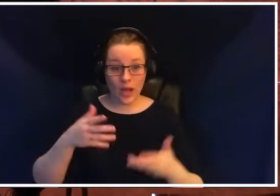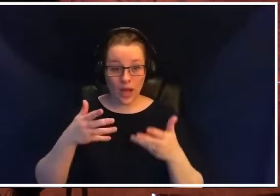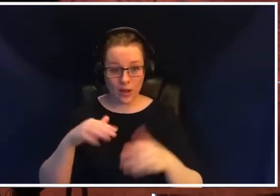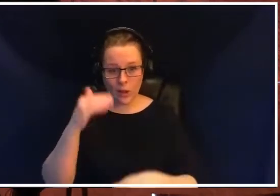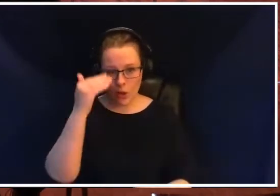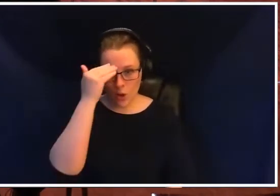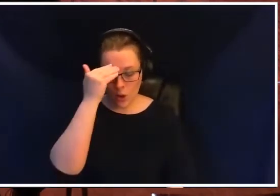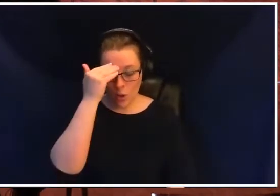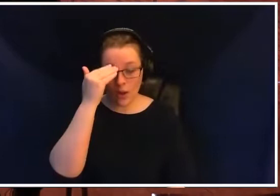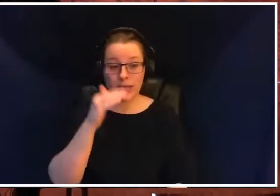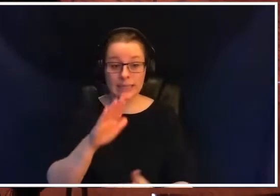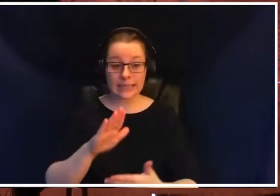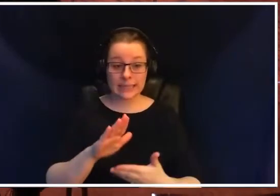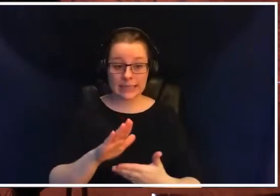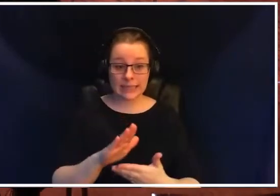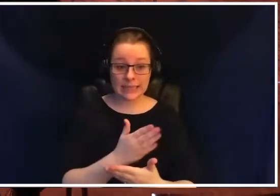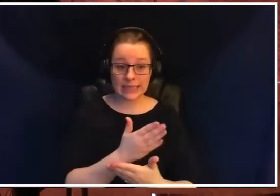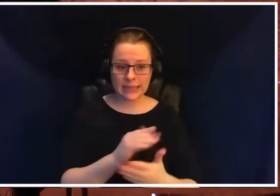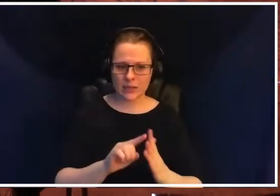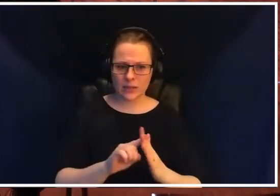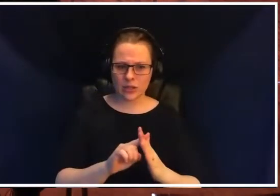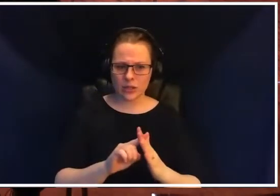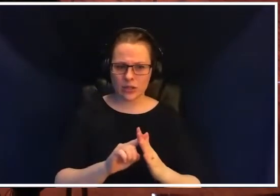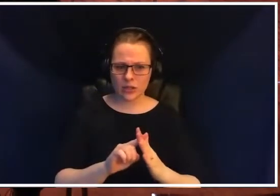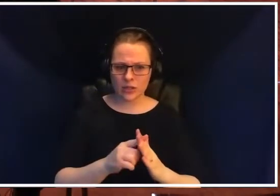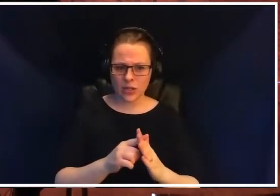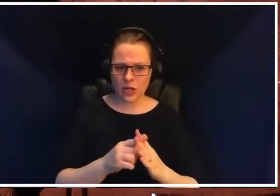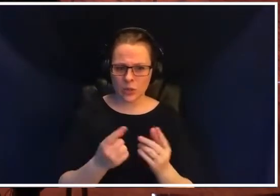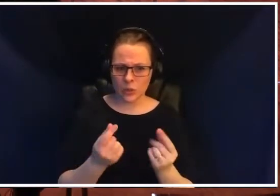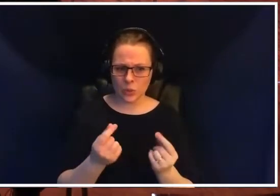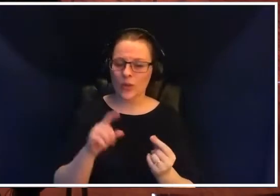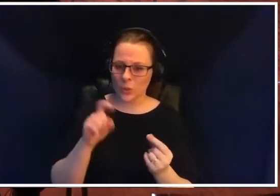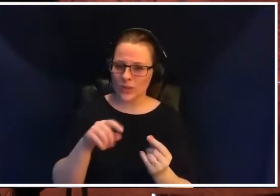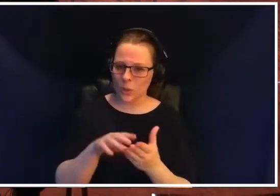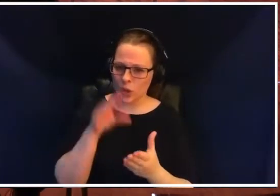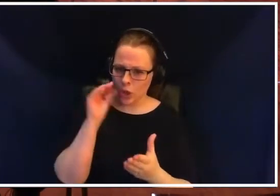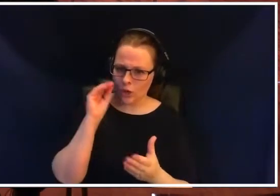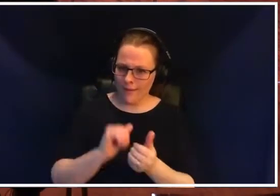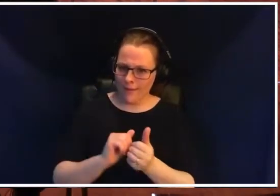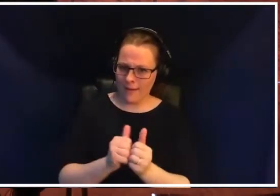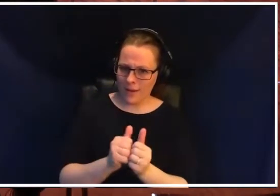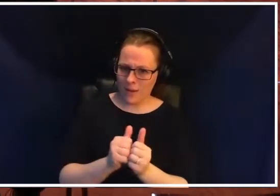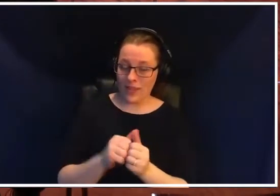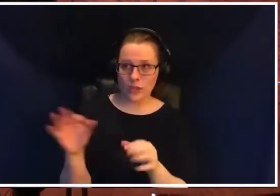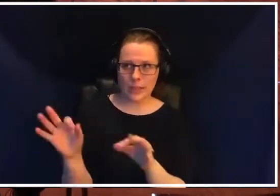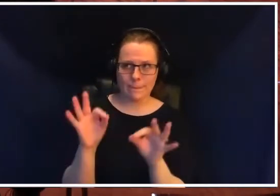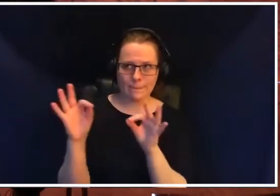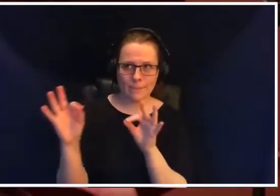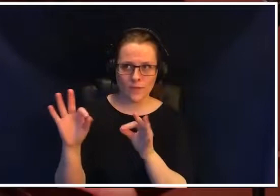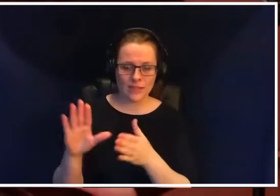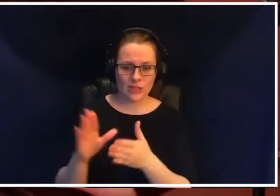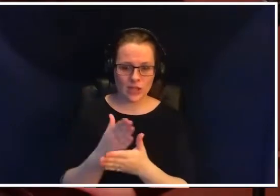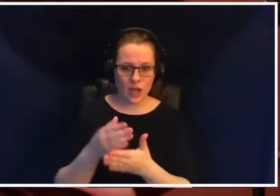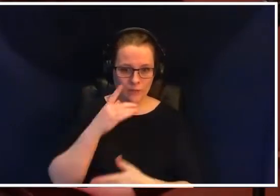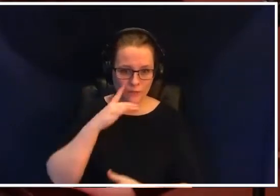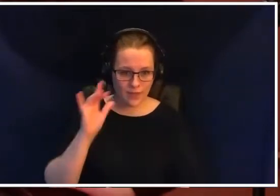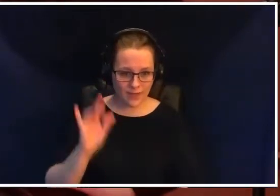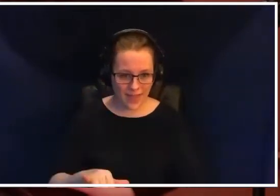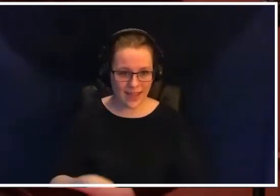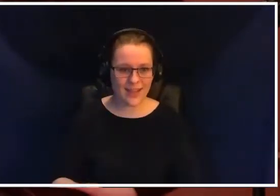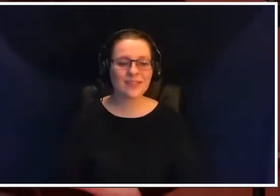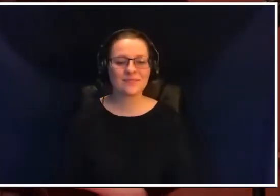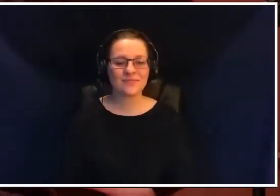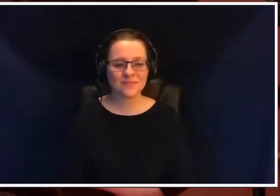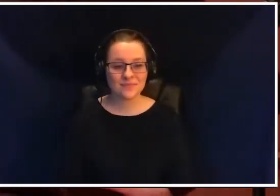sing, you have to start by learning how to sing. And there just happens to be a song out there that teaches us a thing or two about singing.